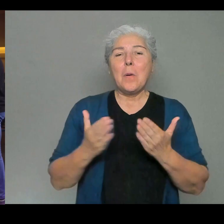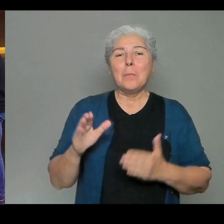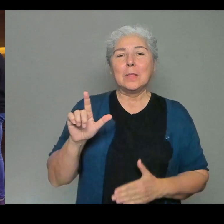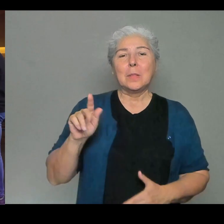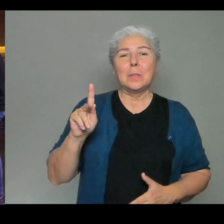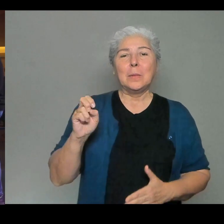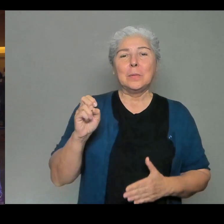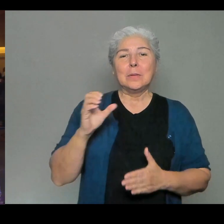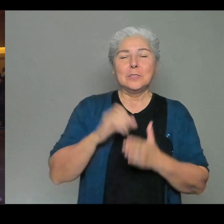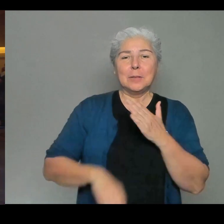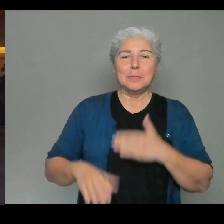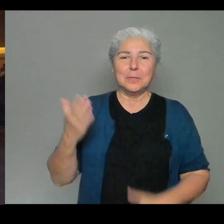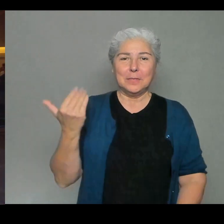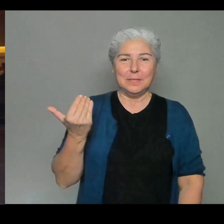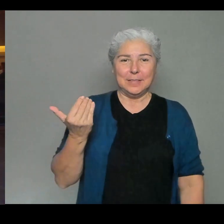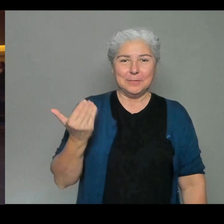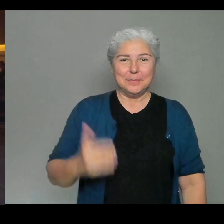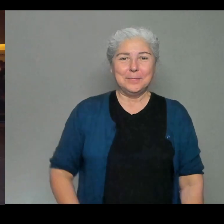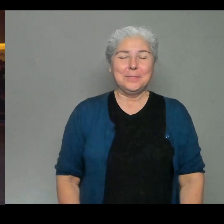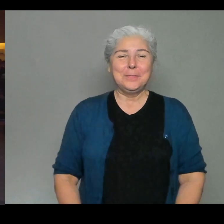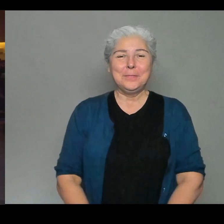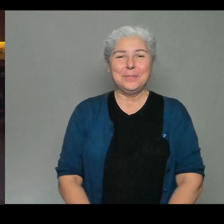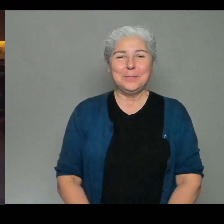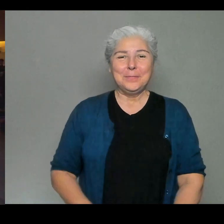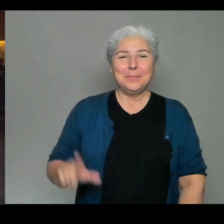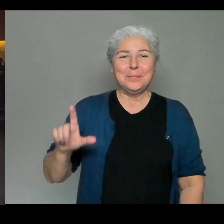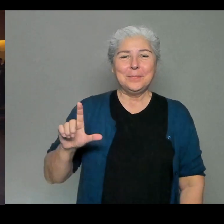Turn to Luke chapter 15, please. Luke 15.